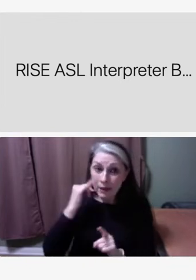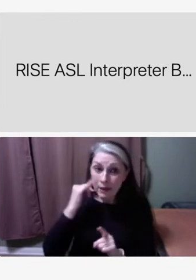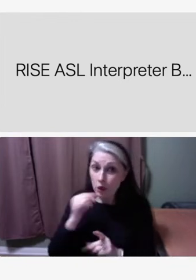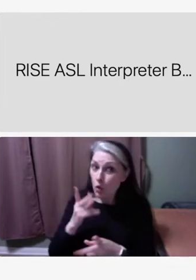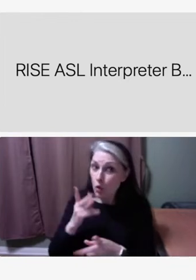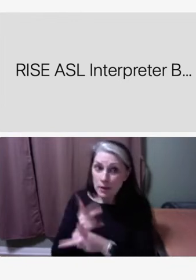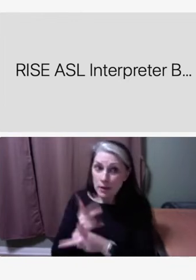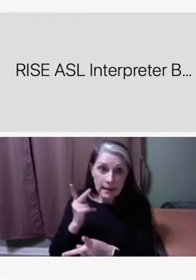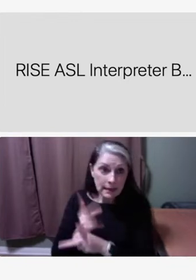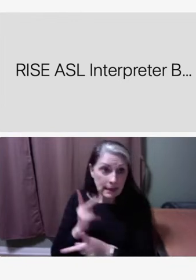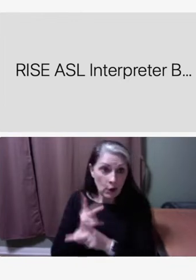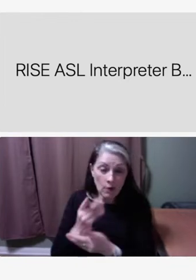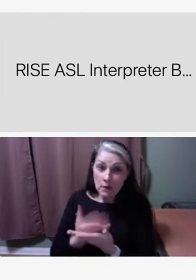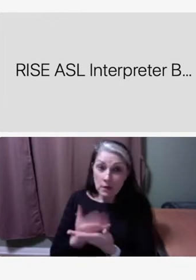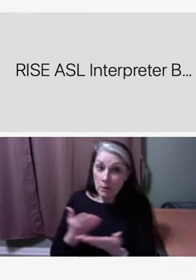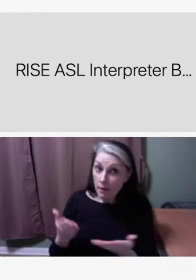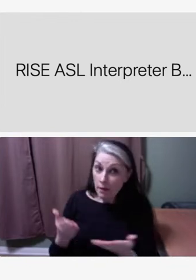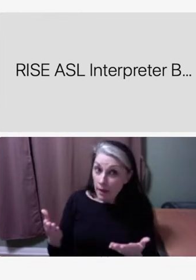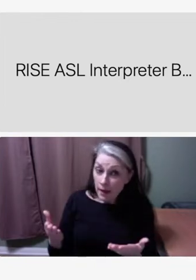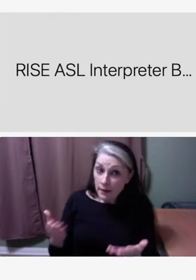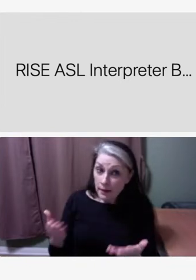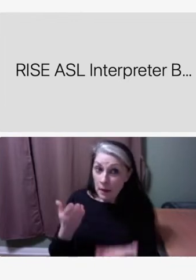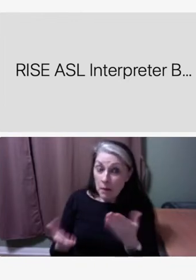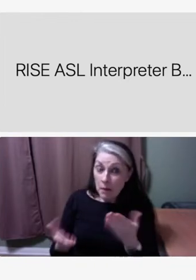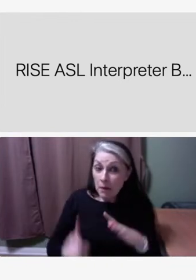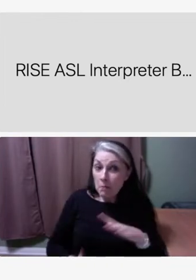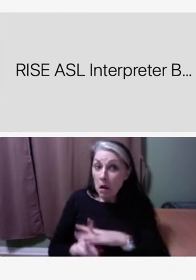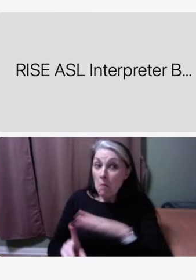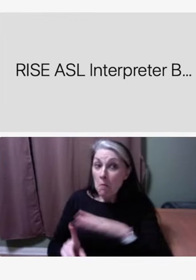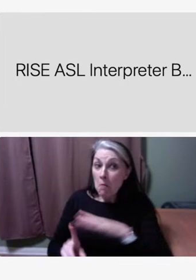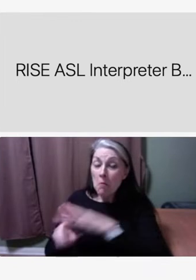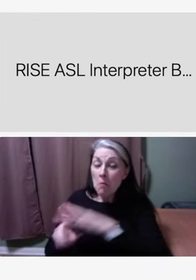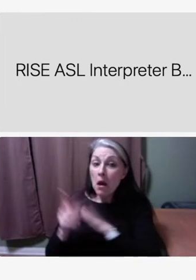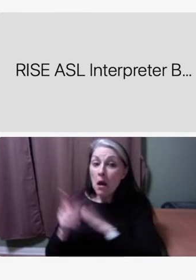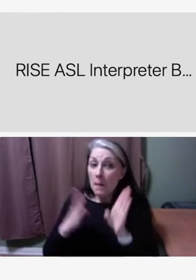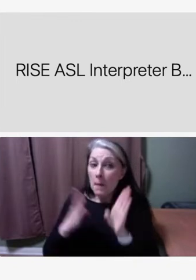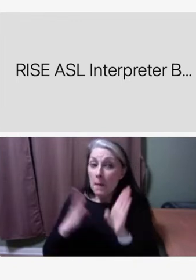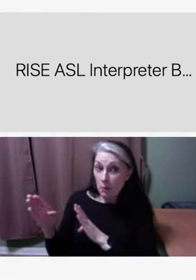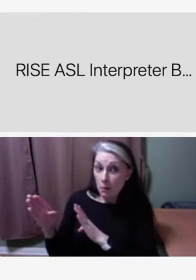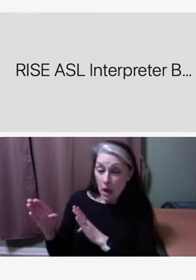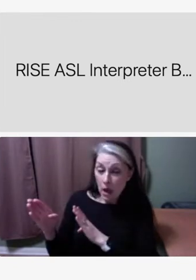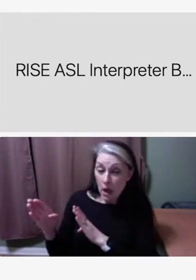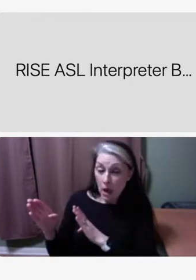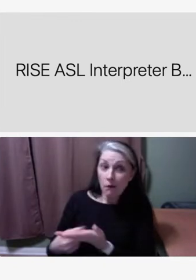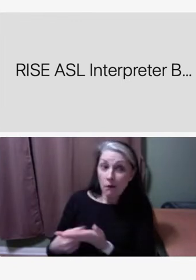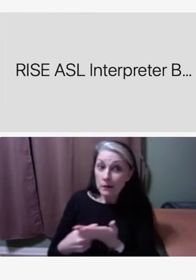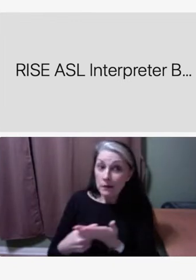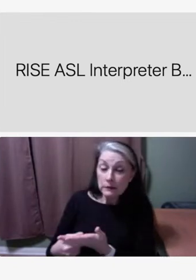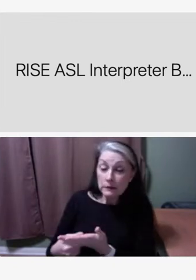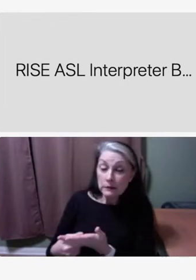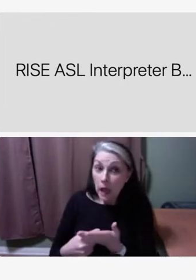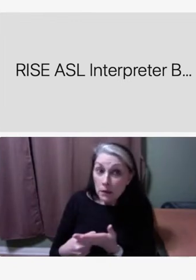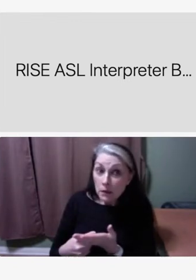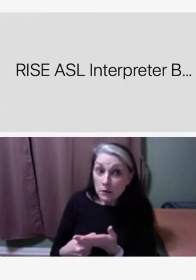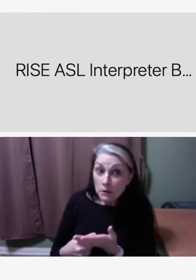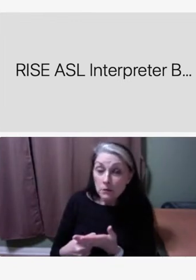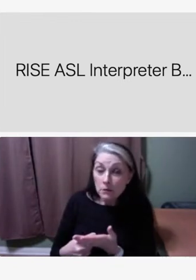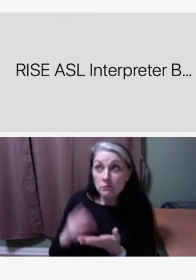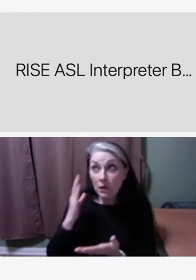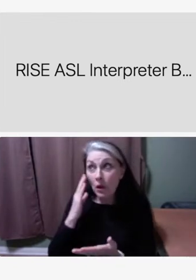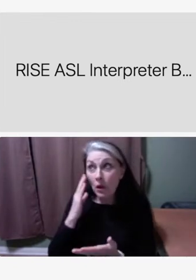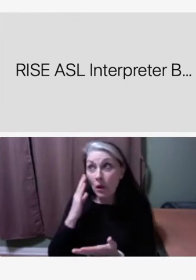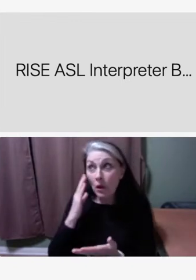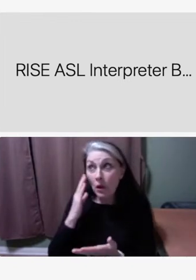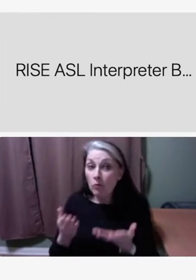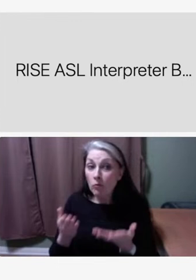that may come up and be prepared for them and discuss them, and, you know, I'll guarantee you